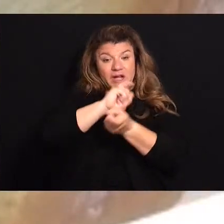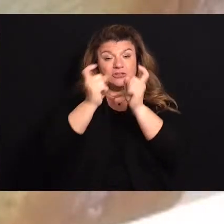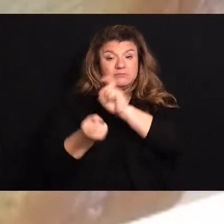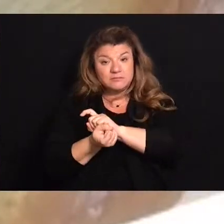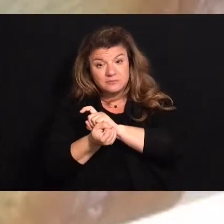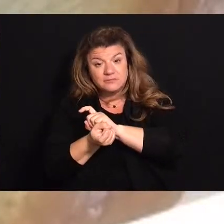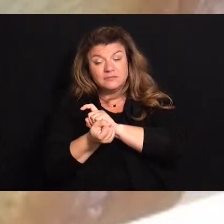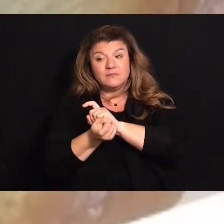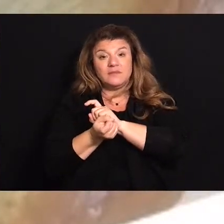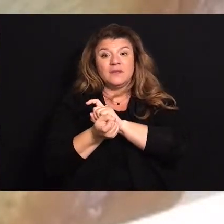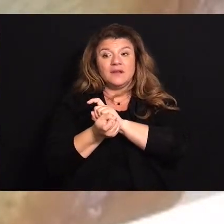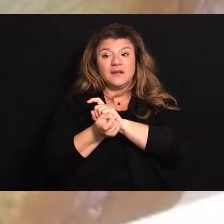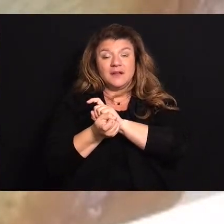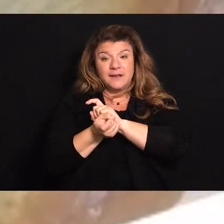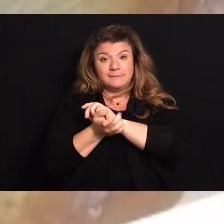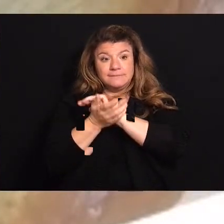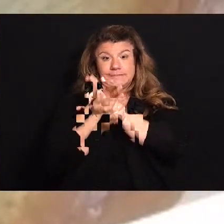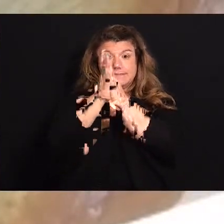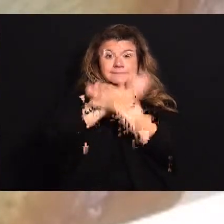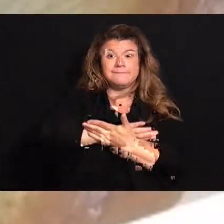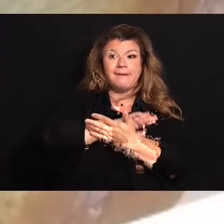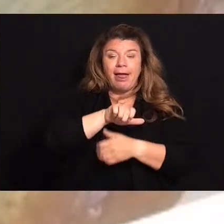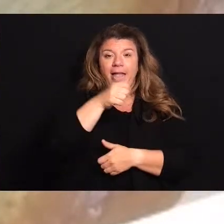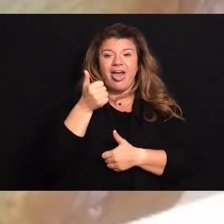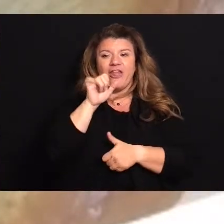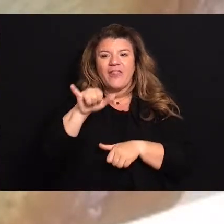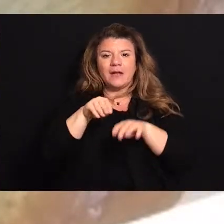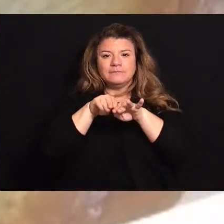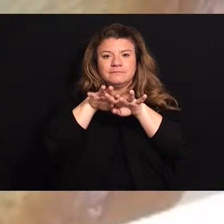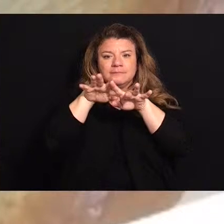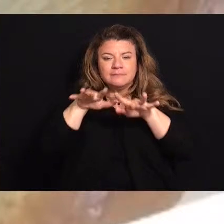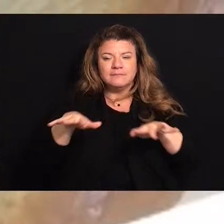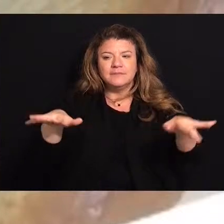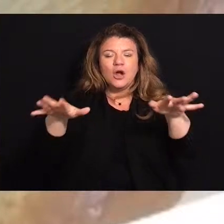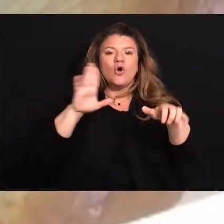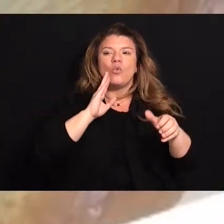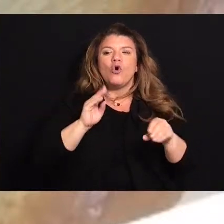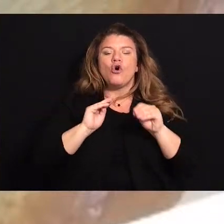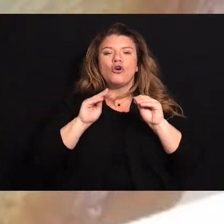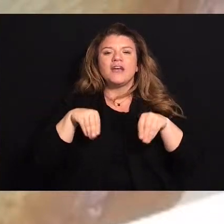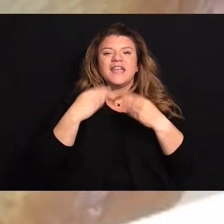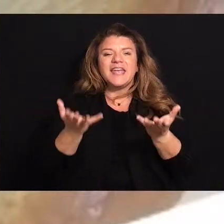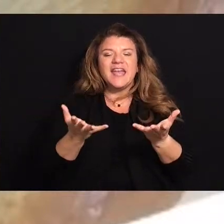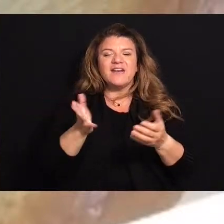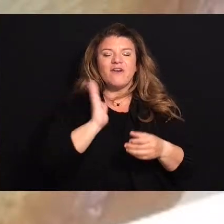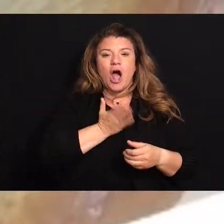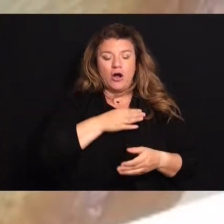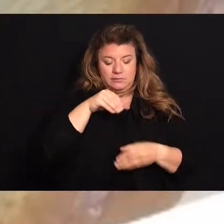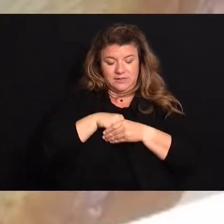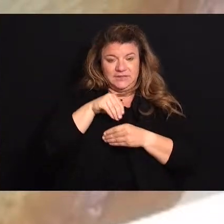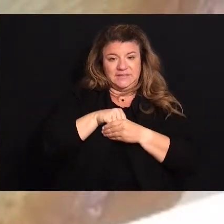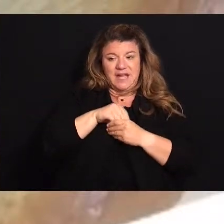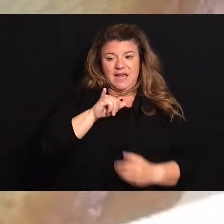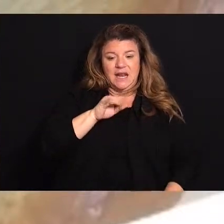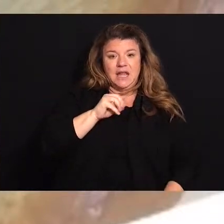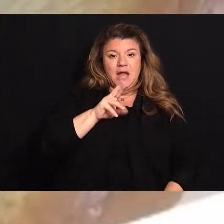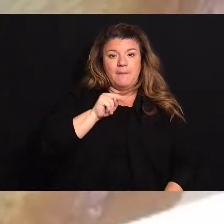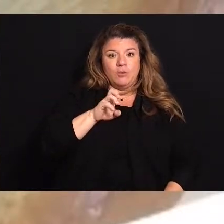to mutate, and those mutations allow the virus to escape our immune system